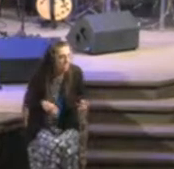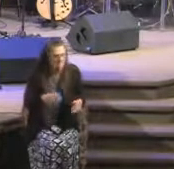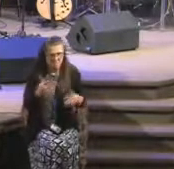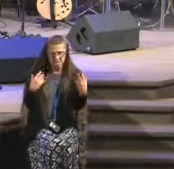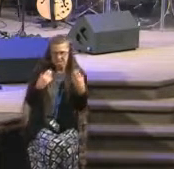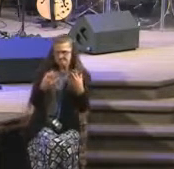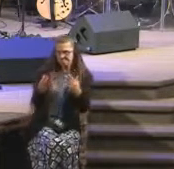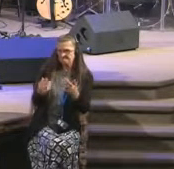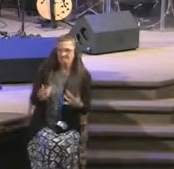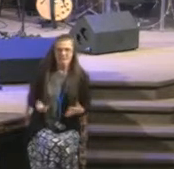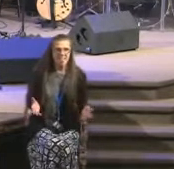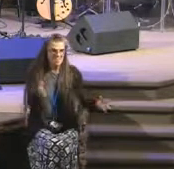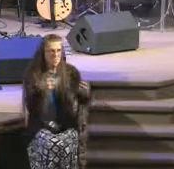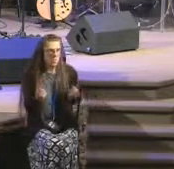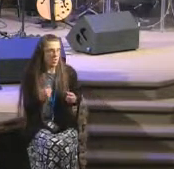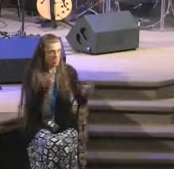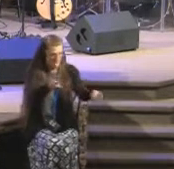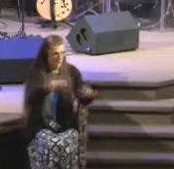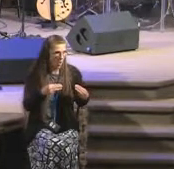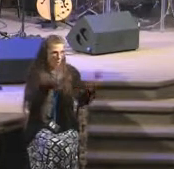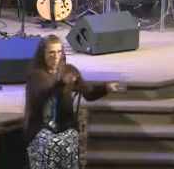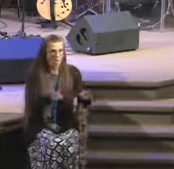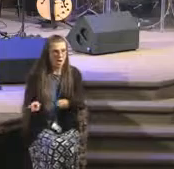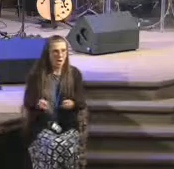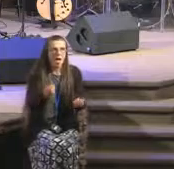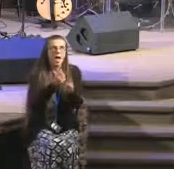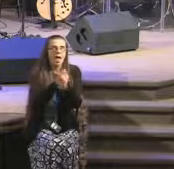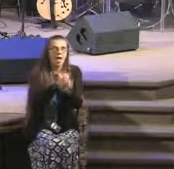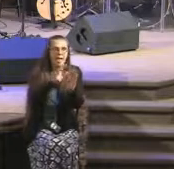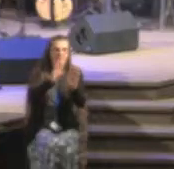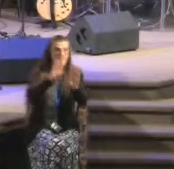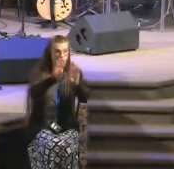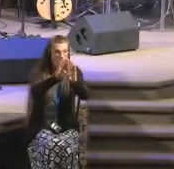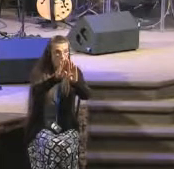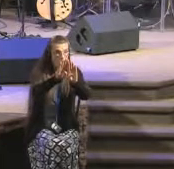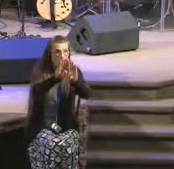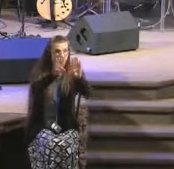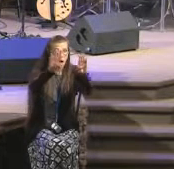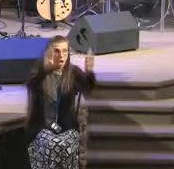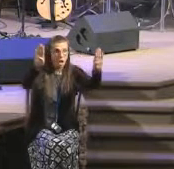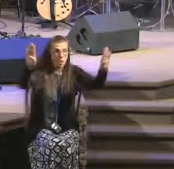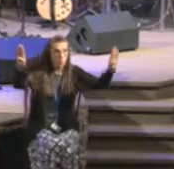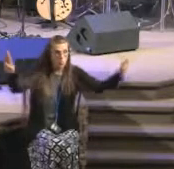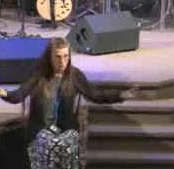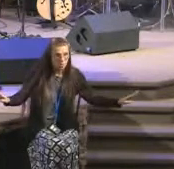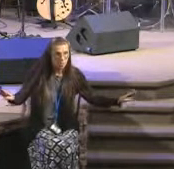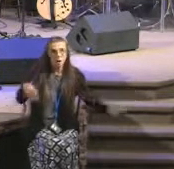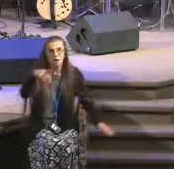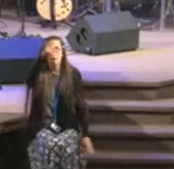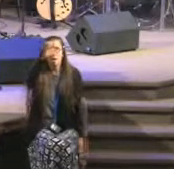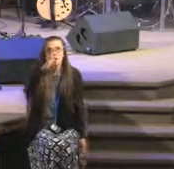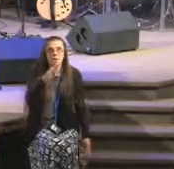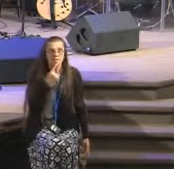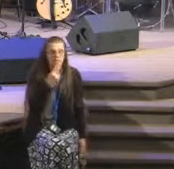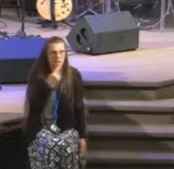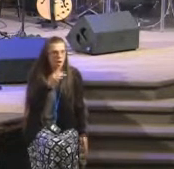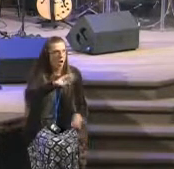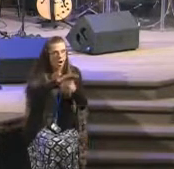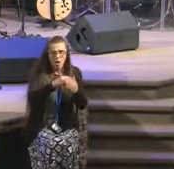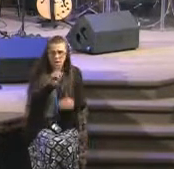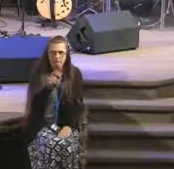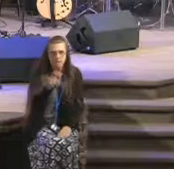selfish. Somebody wanted their own way, and they left the wall open. And God said, all I need is one